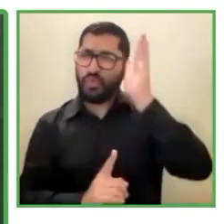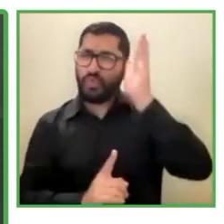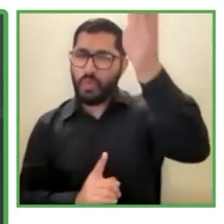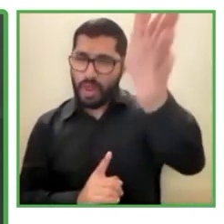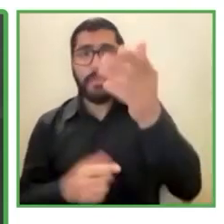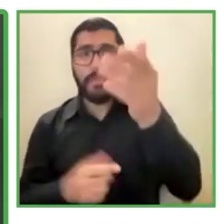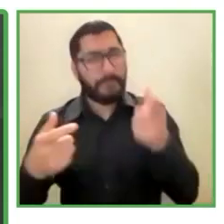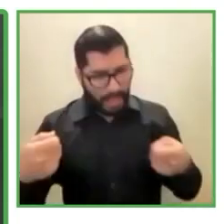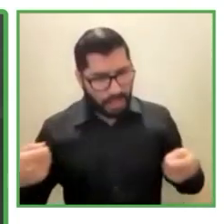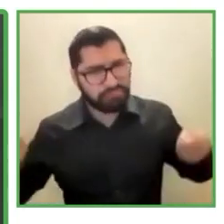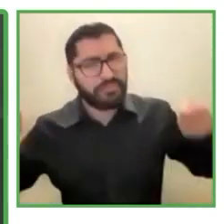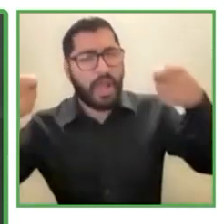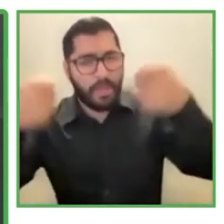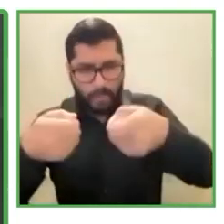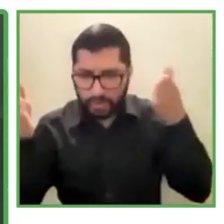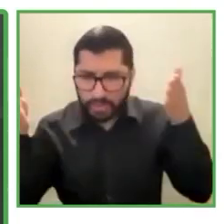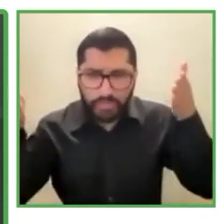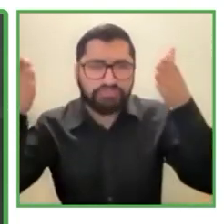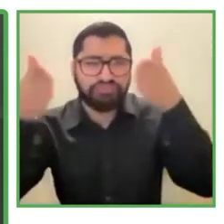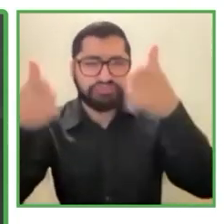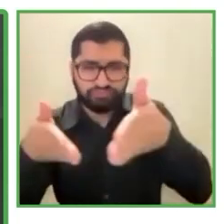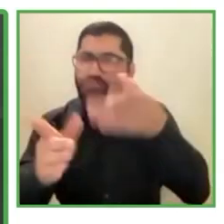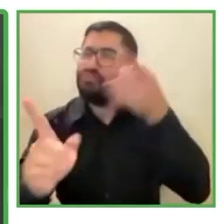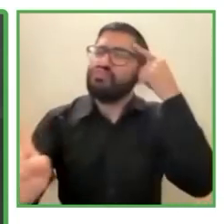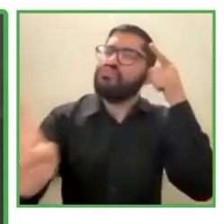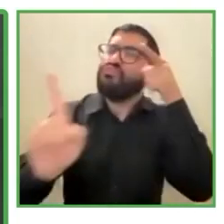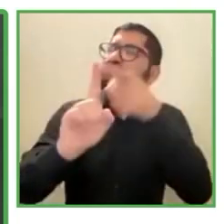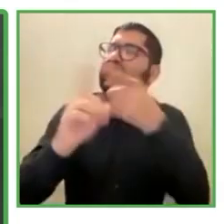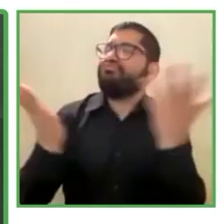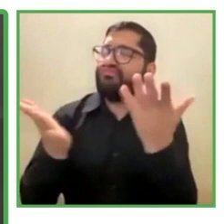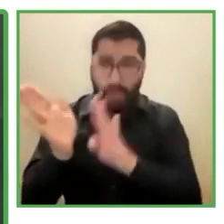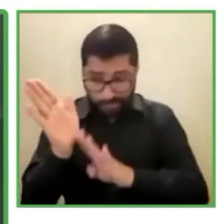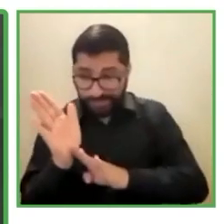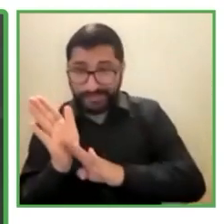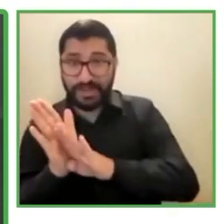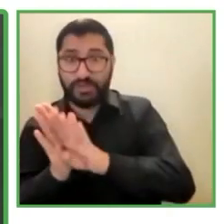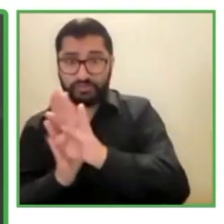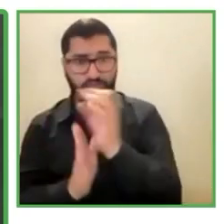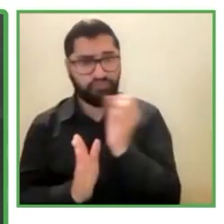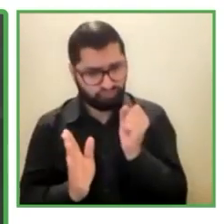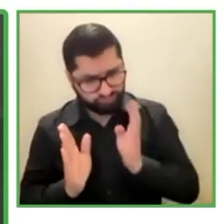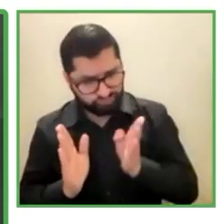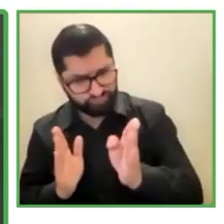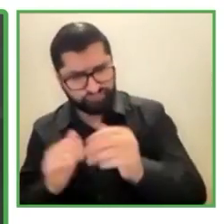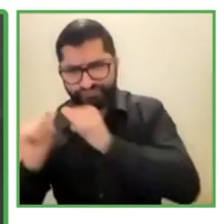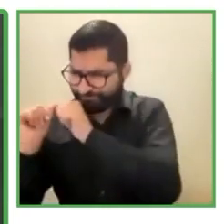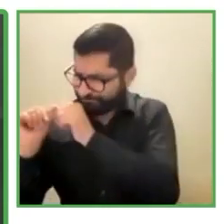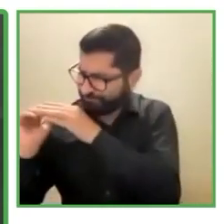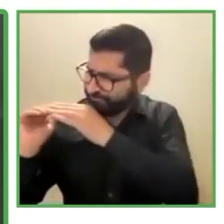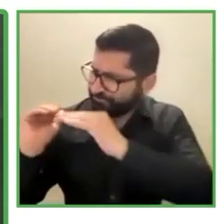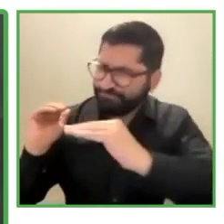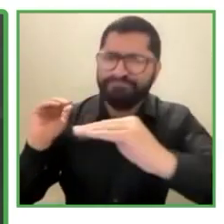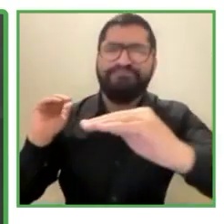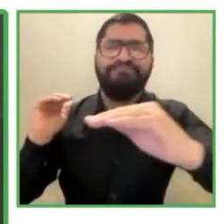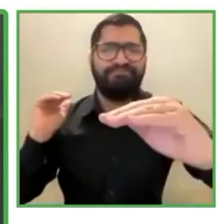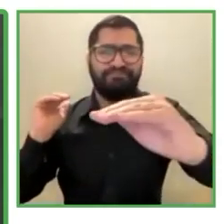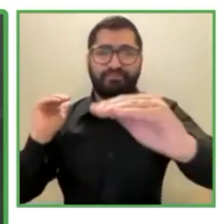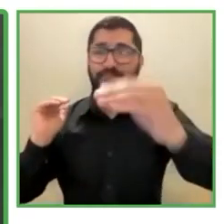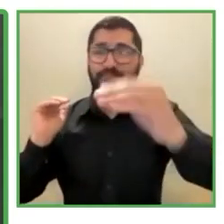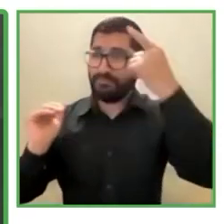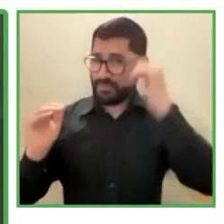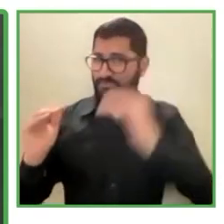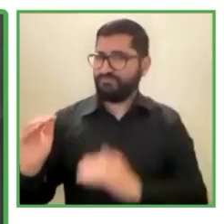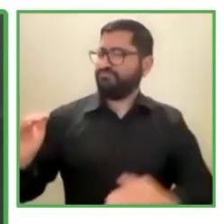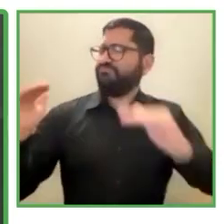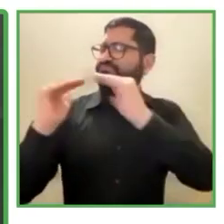2030. And we are focusing in the sustainable objective number 8 for a decent